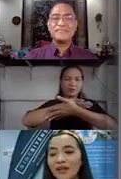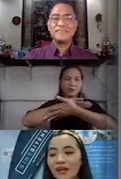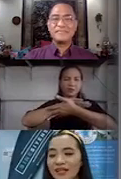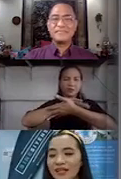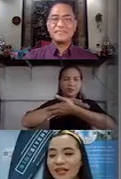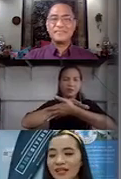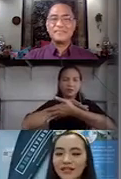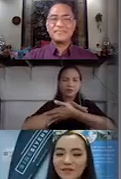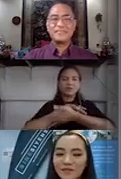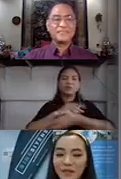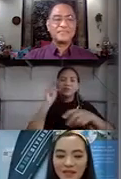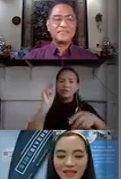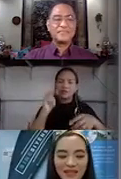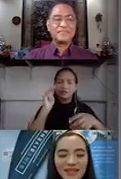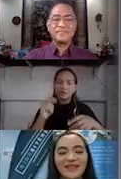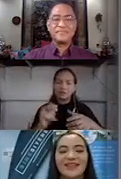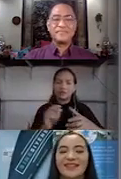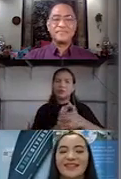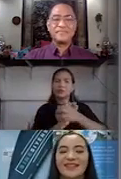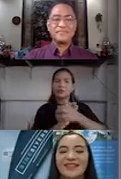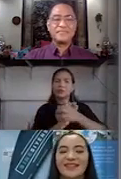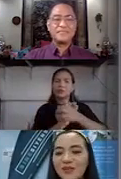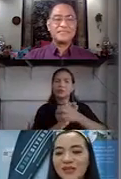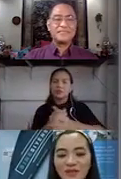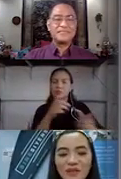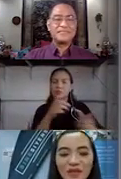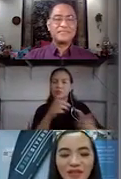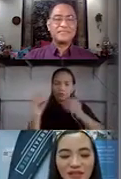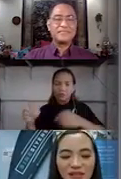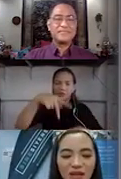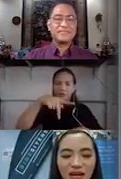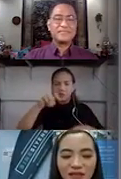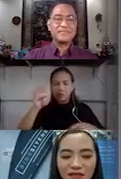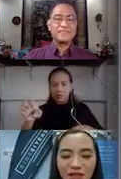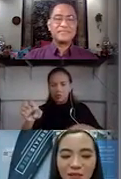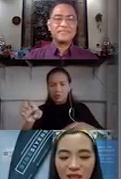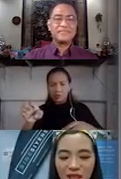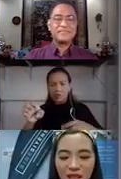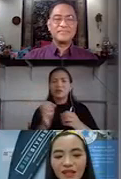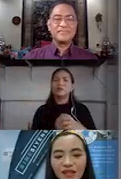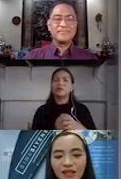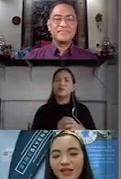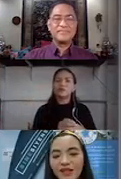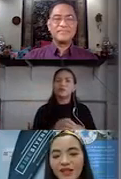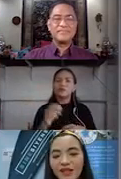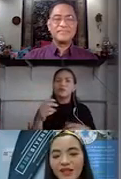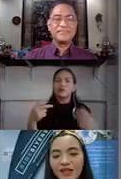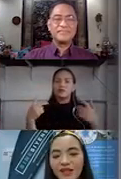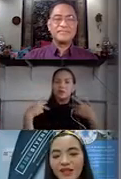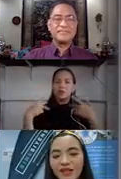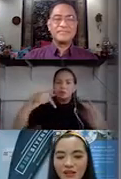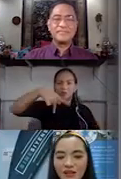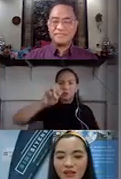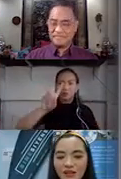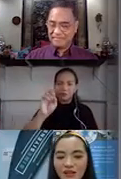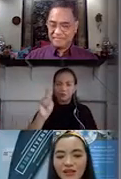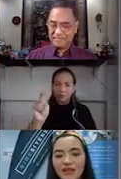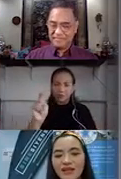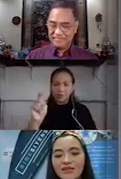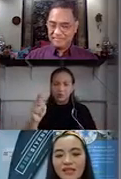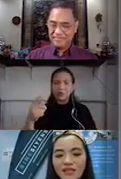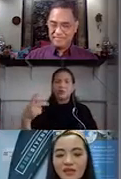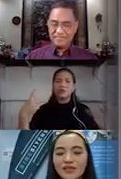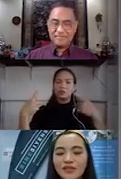clothe ourselves with the PPE. According to Sir Burgos, we have the pivot, where our